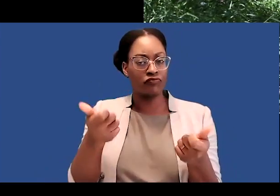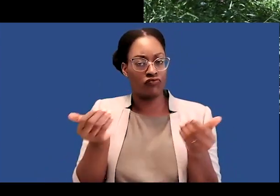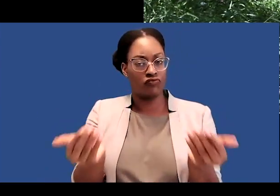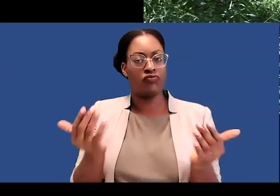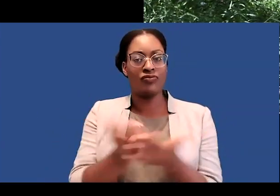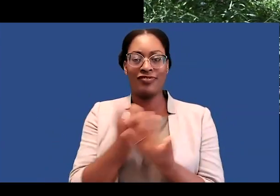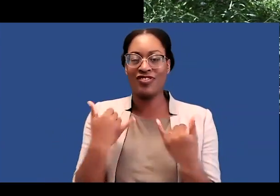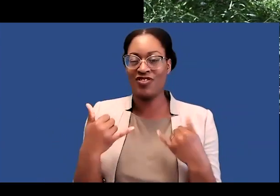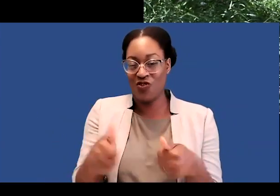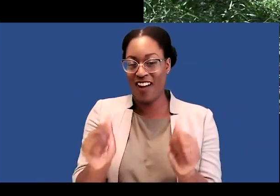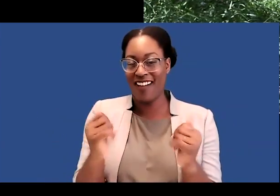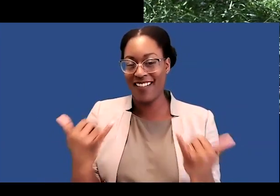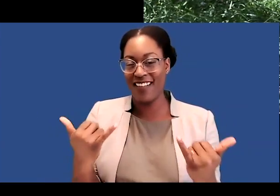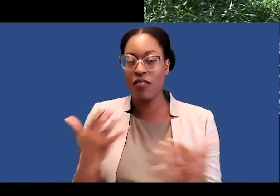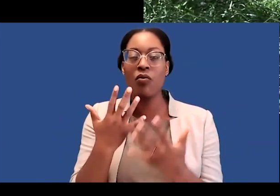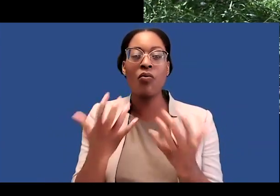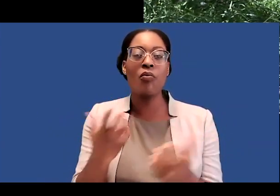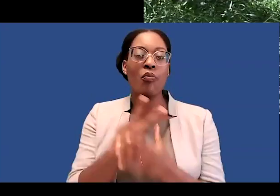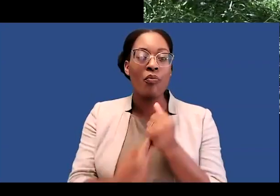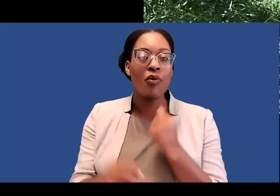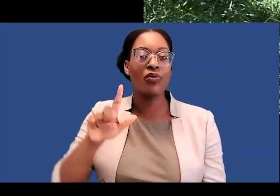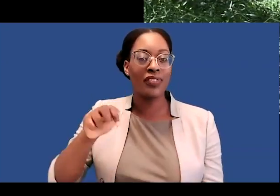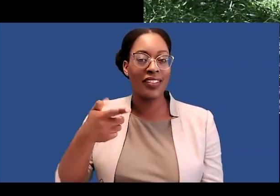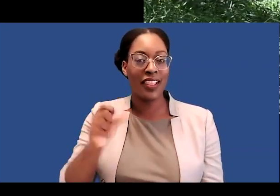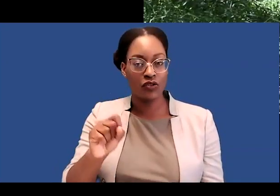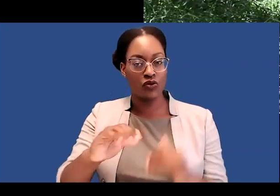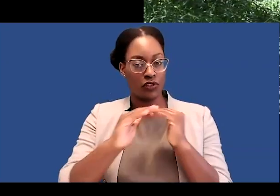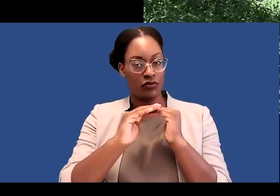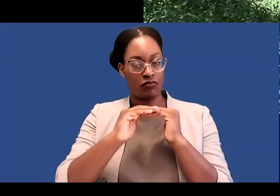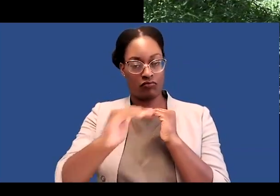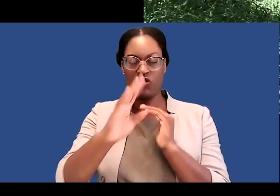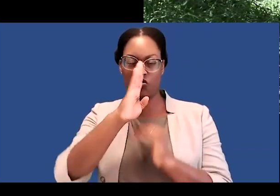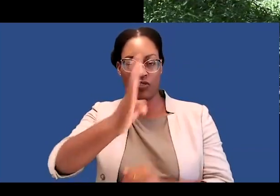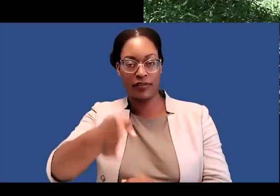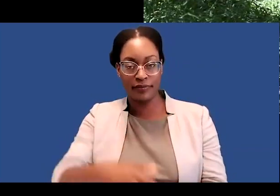So both legs are straight here. Otherwise, keep that right knee dropped.